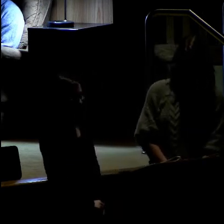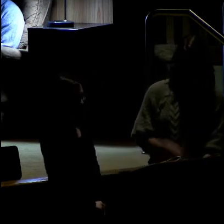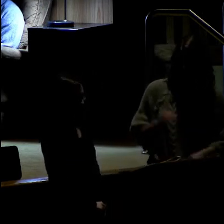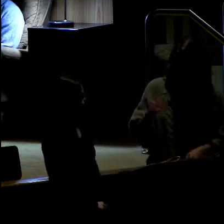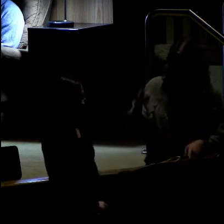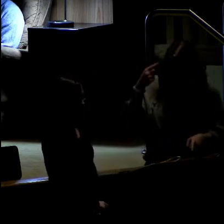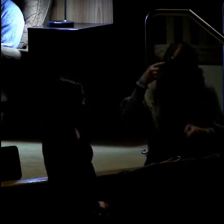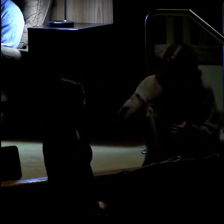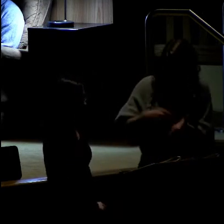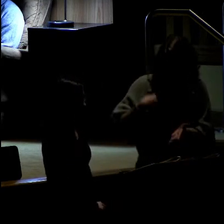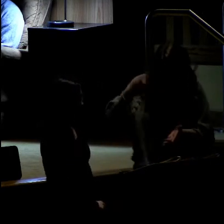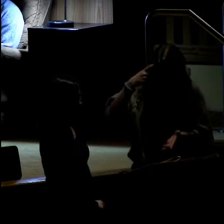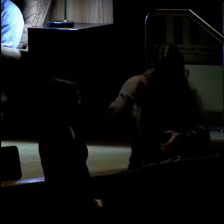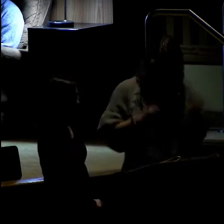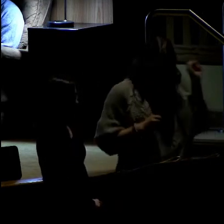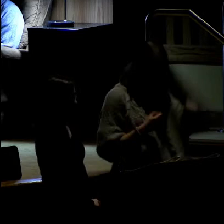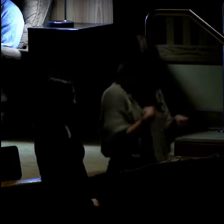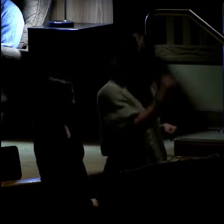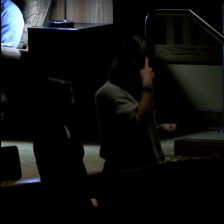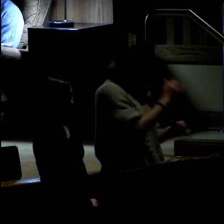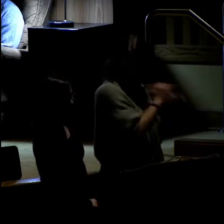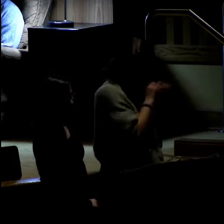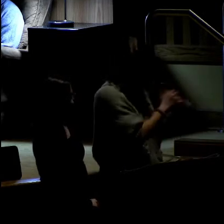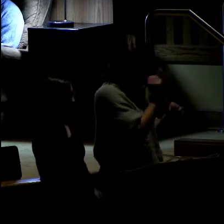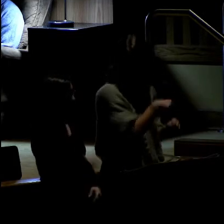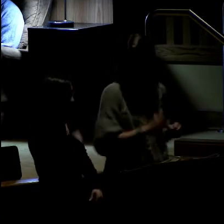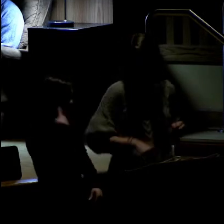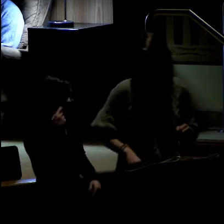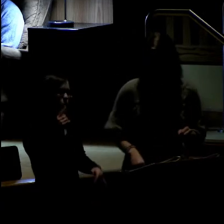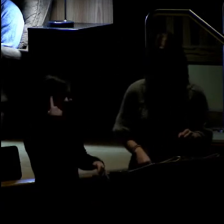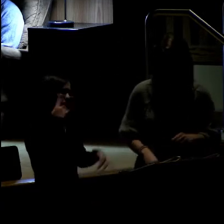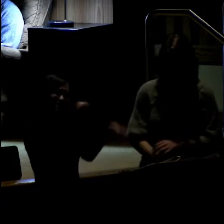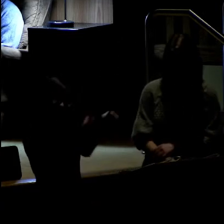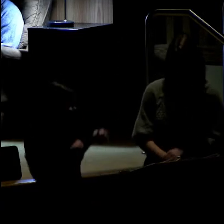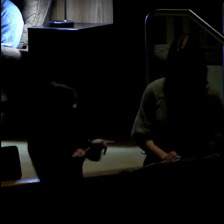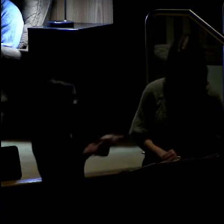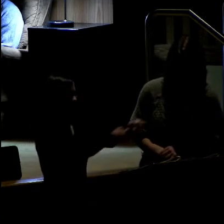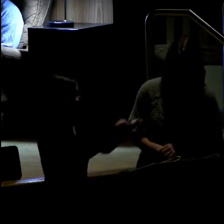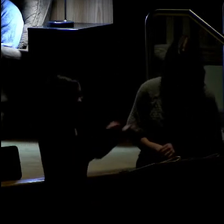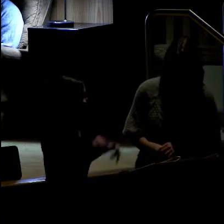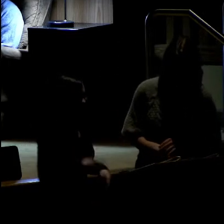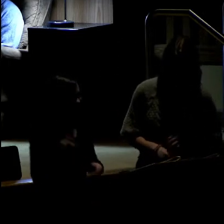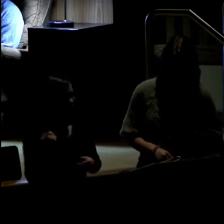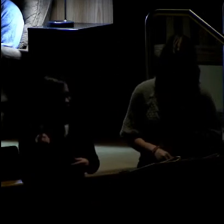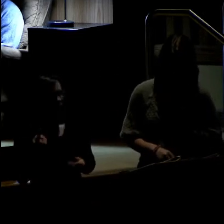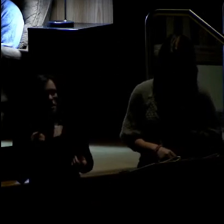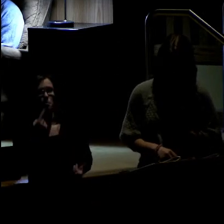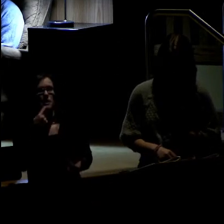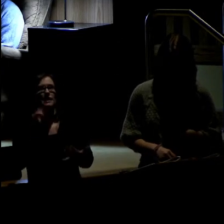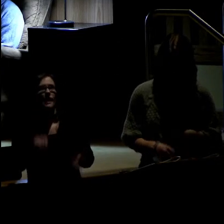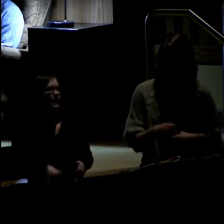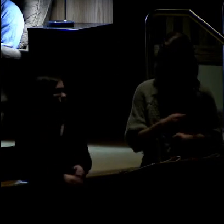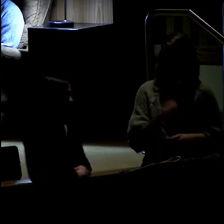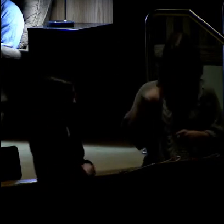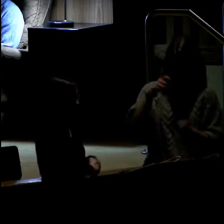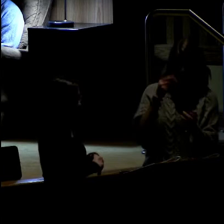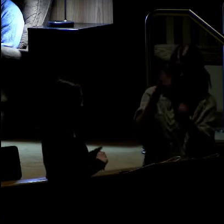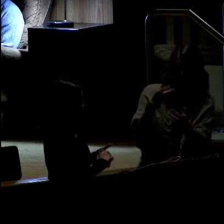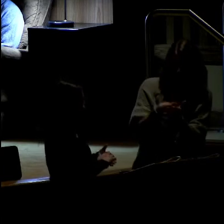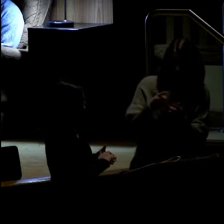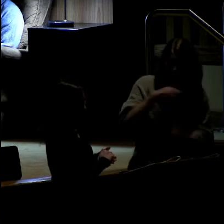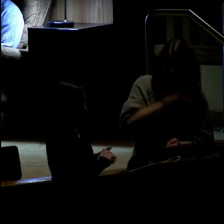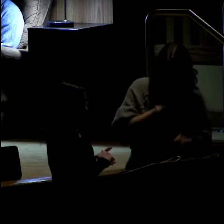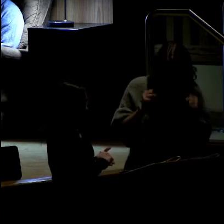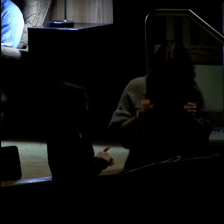Sammy, are you thinking what I'm thinking? I am, if you're thinking what I'm thinking. I think we're all thinking the same thing. Will somebody please just say it? We need to give our money to the